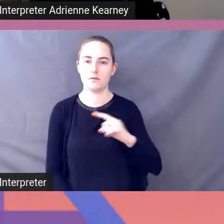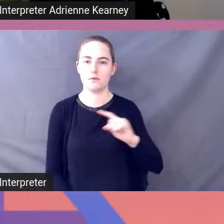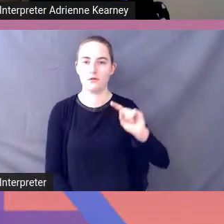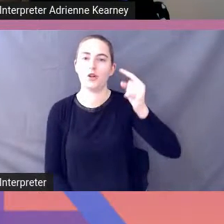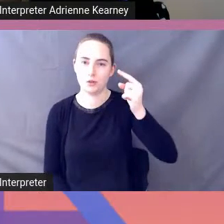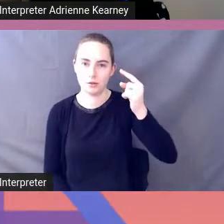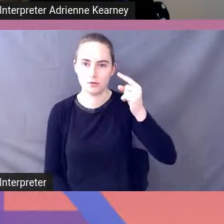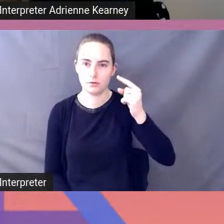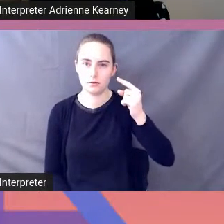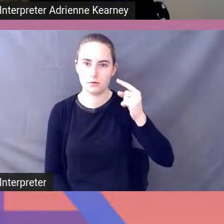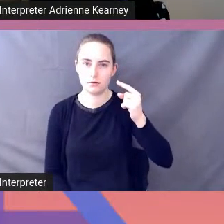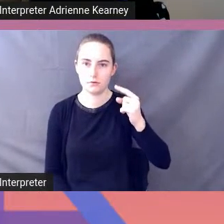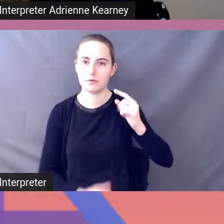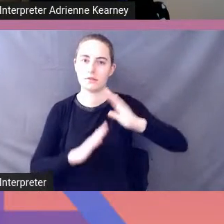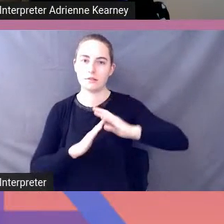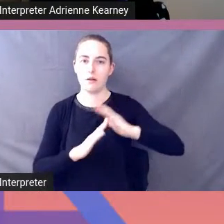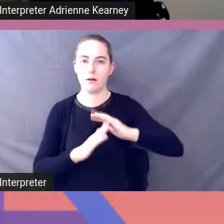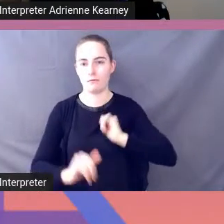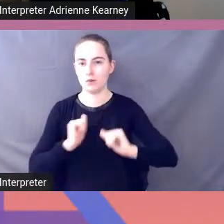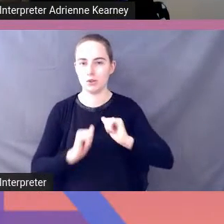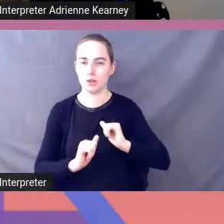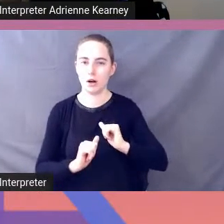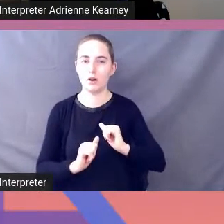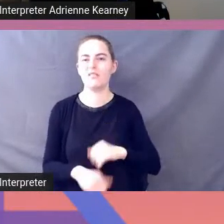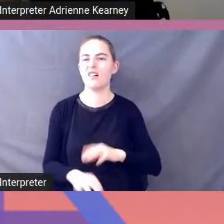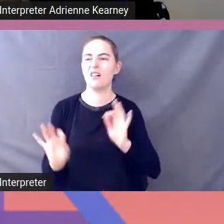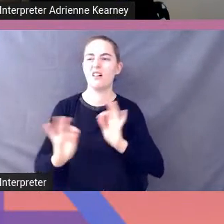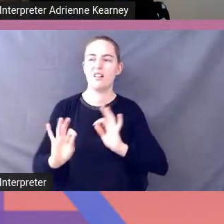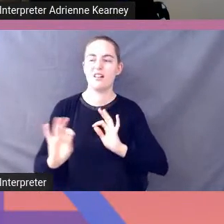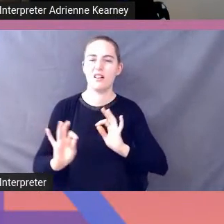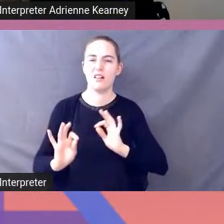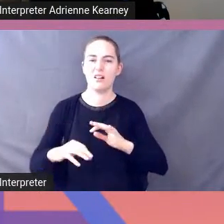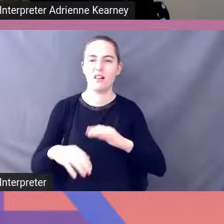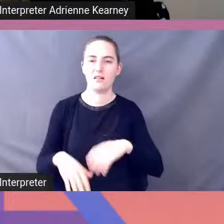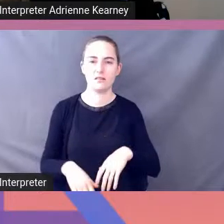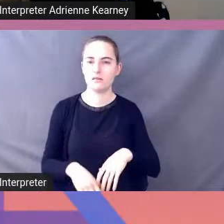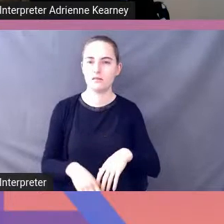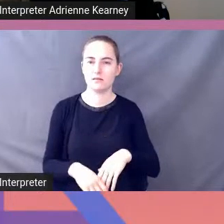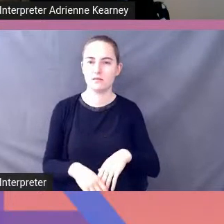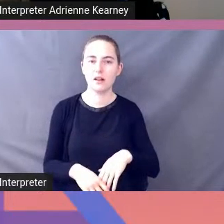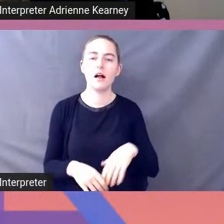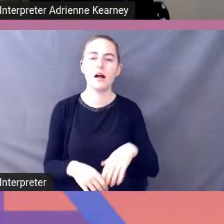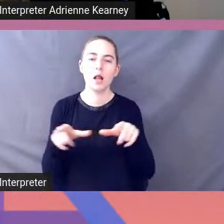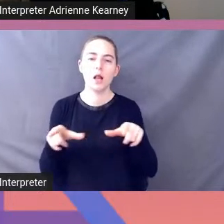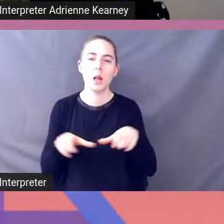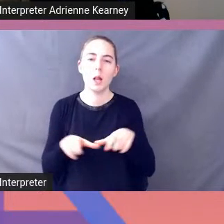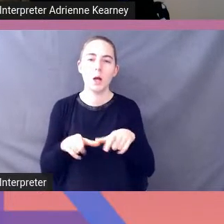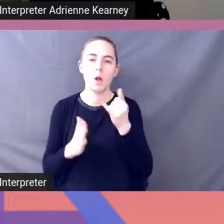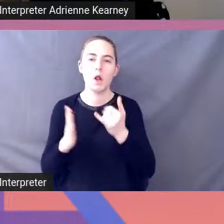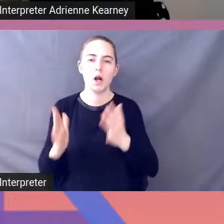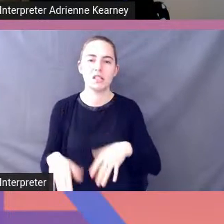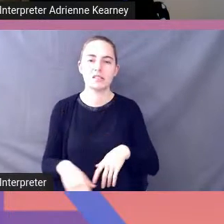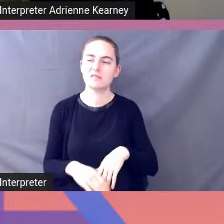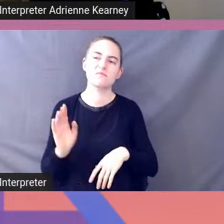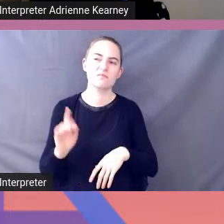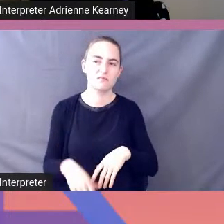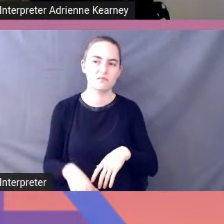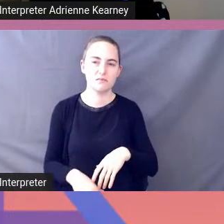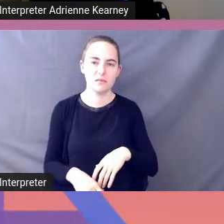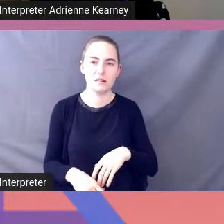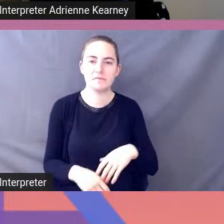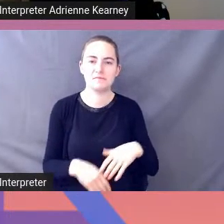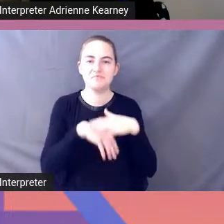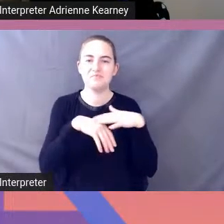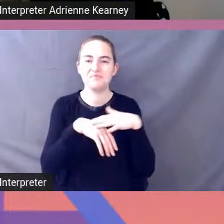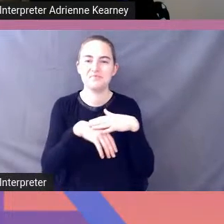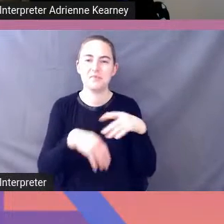were like, you know, the local artists with the one hit on the come up, you know, and so that's